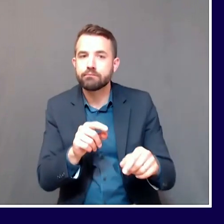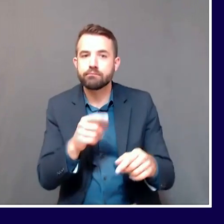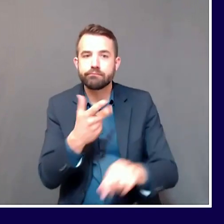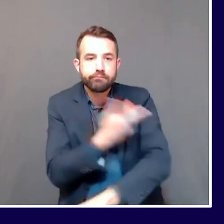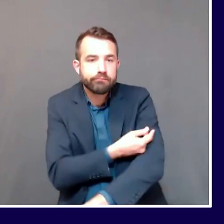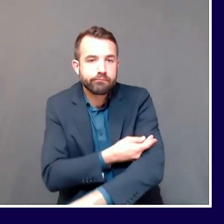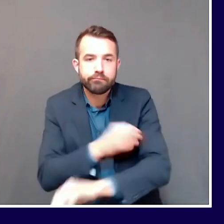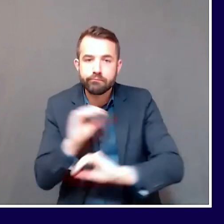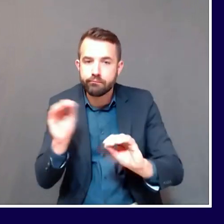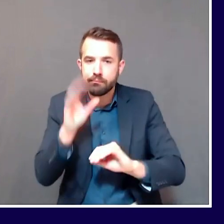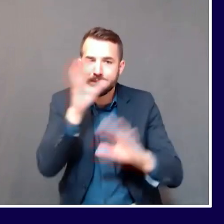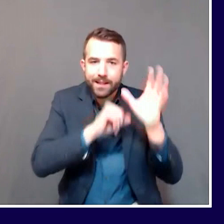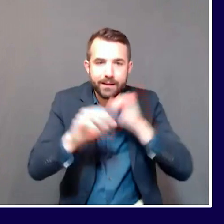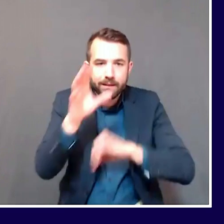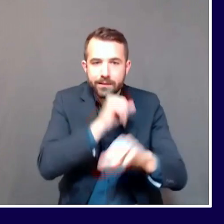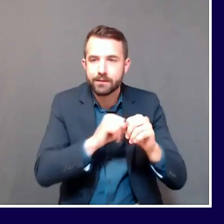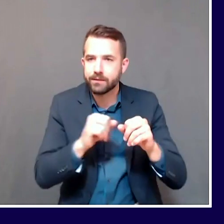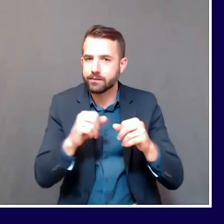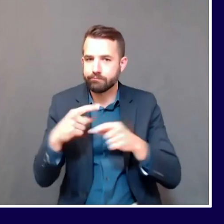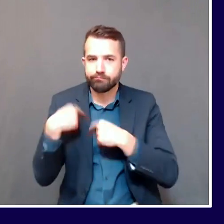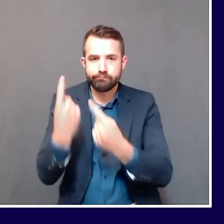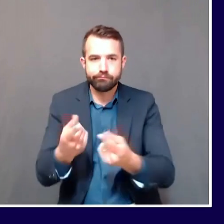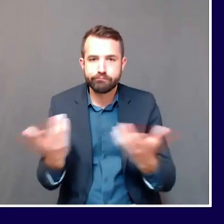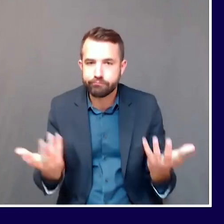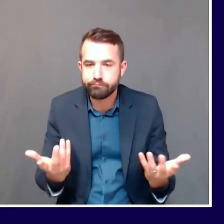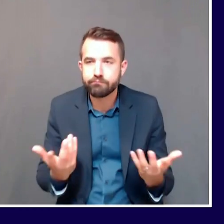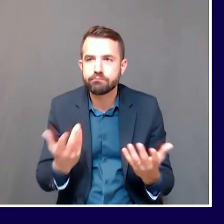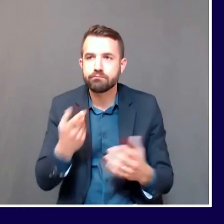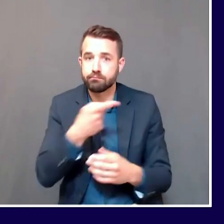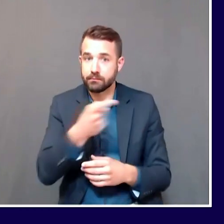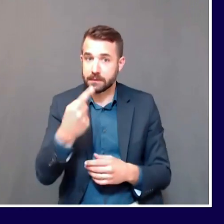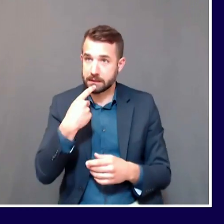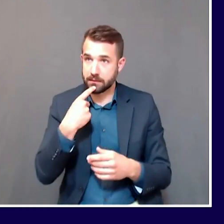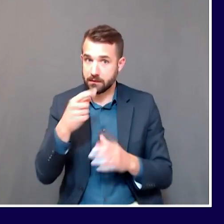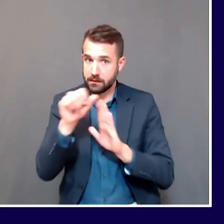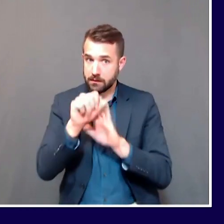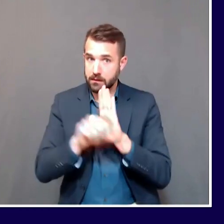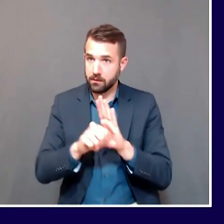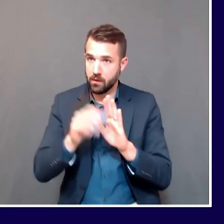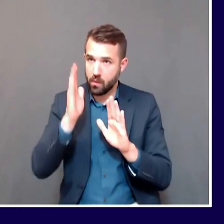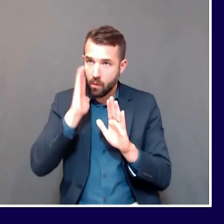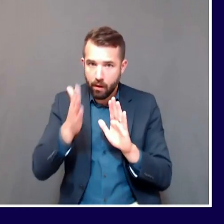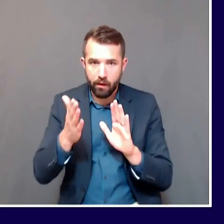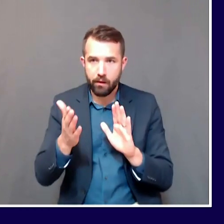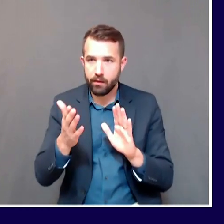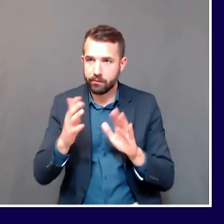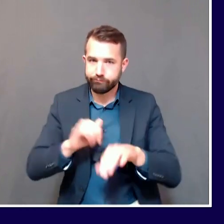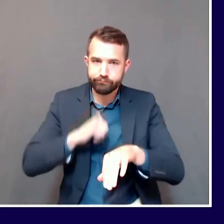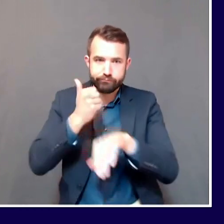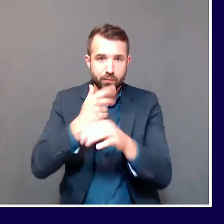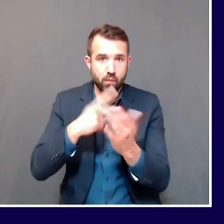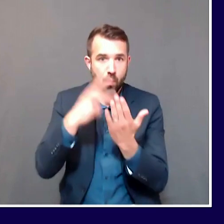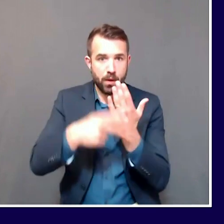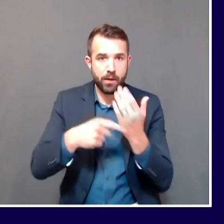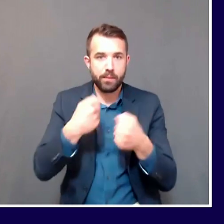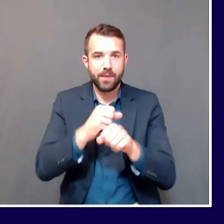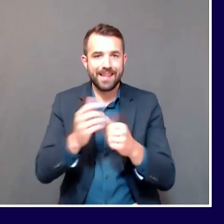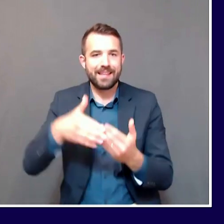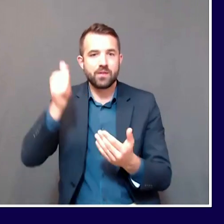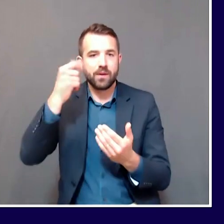to help get immunizations to children or to make it easier in some way. I would love to know if we're closer to knowing what that might look